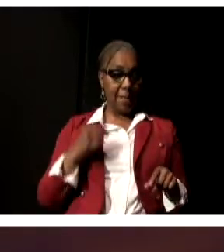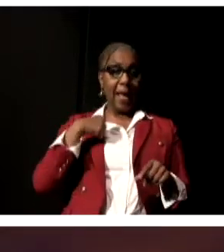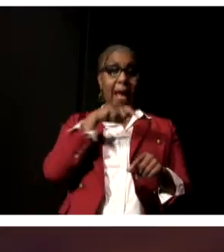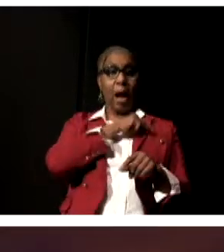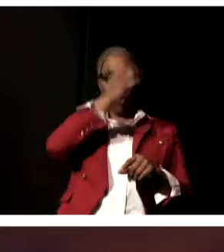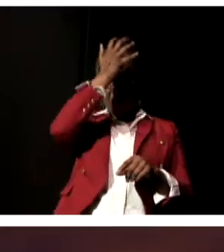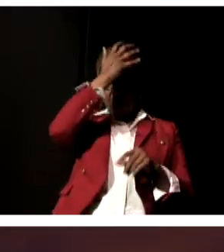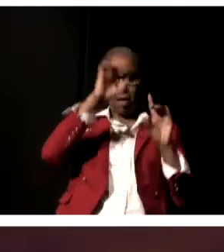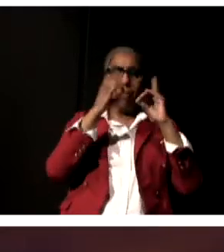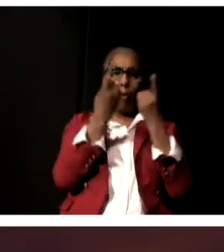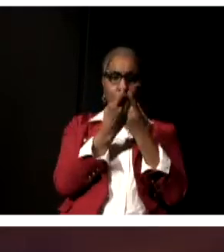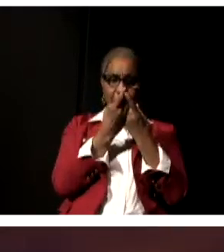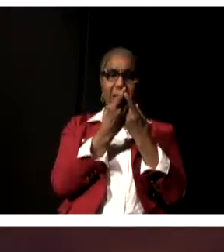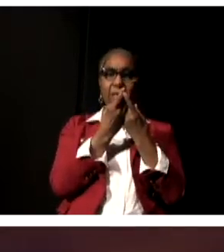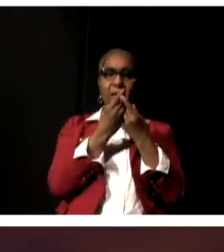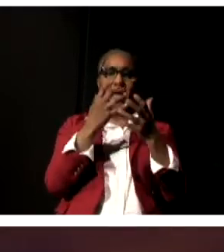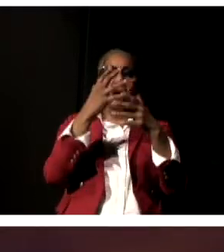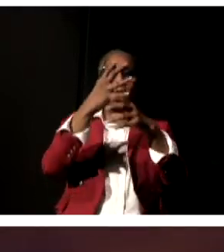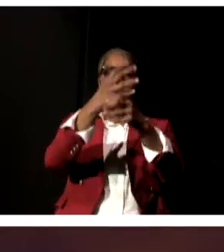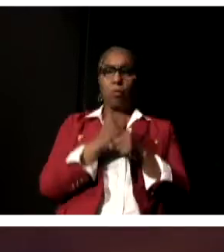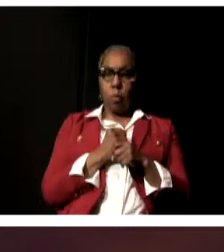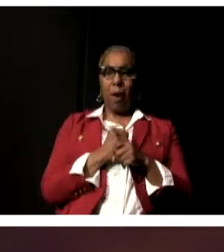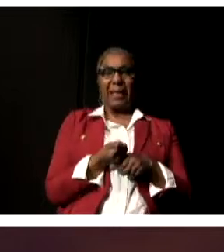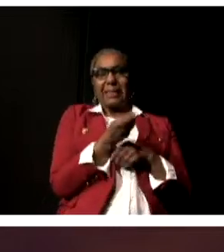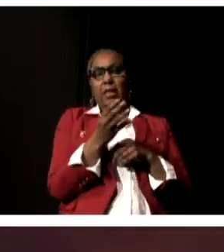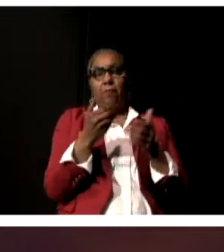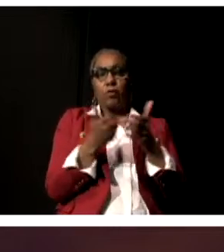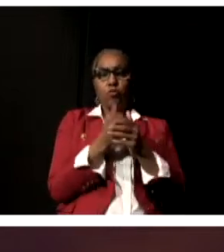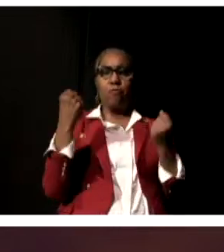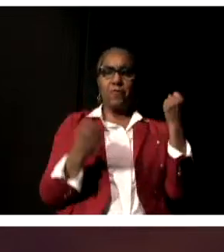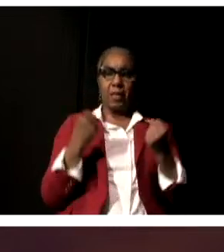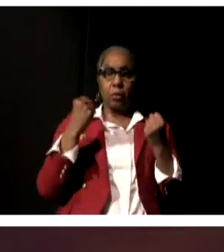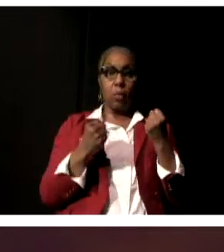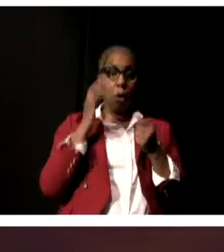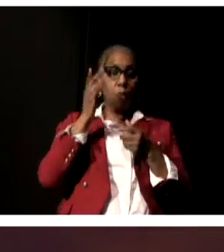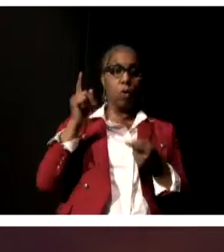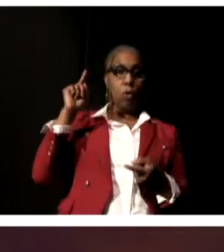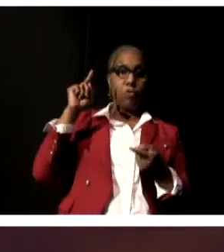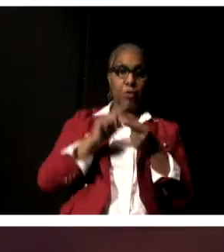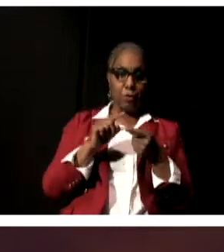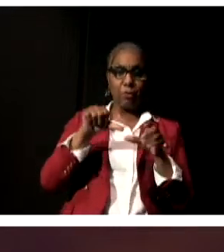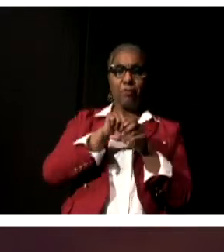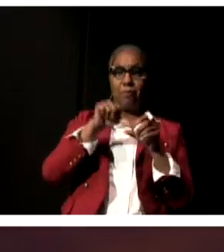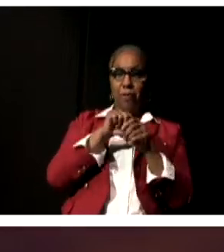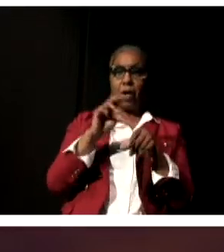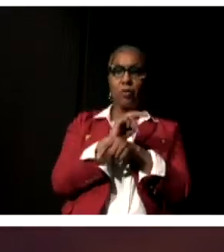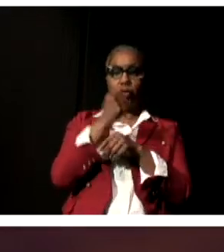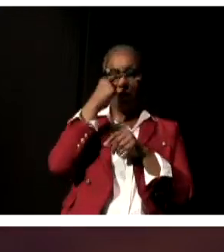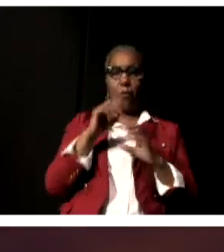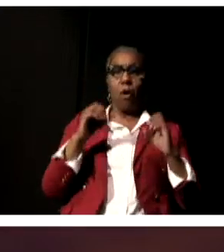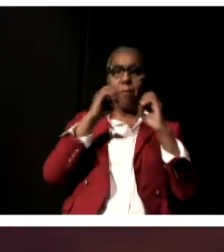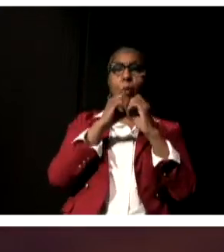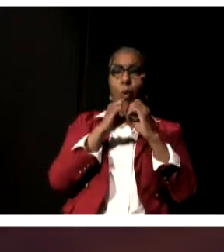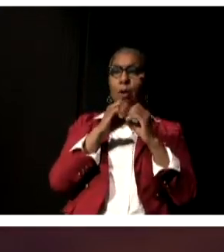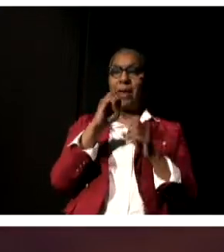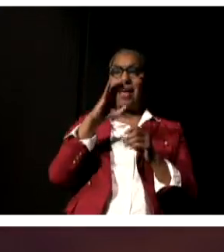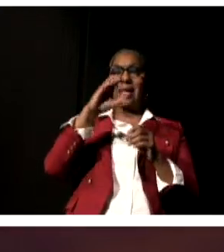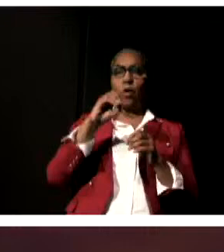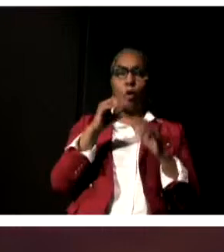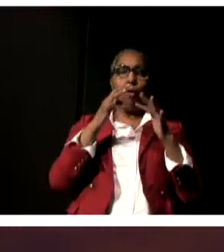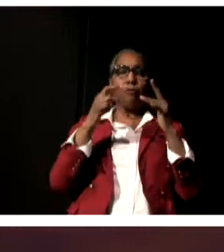fire department acquired several new vehicles that reduce fuel consumption for more